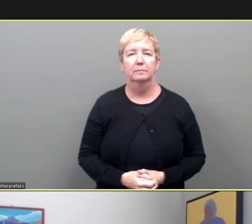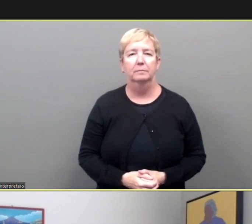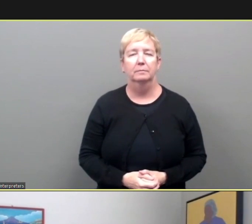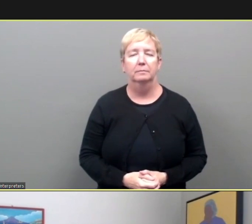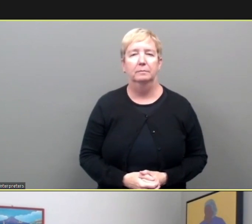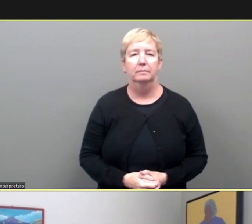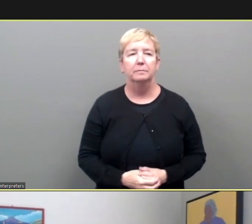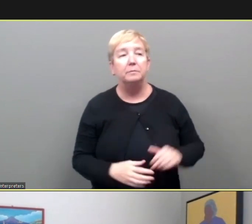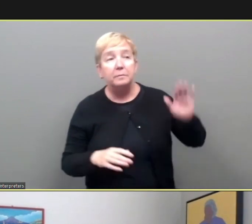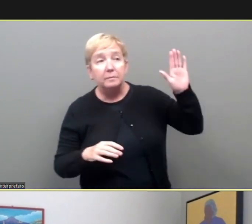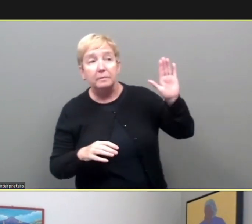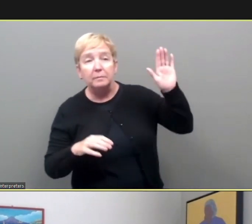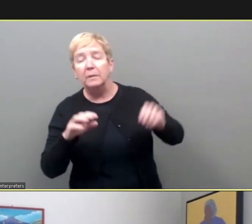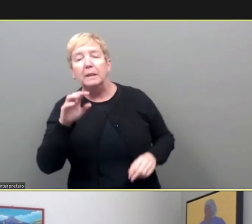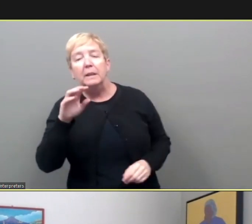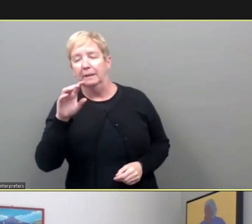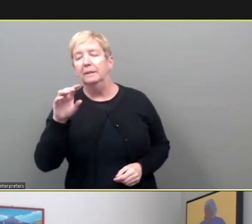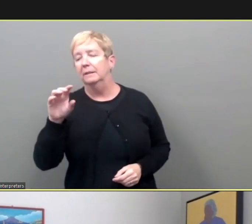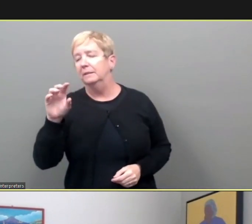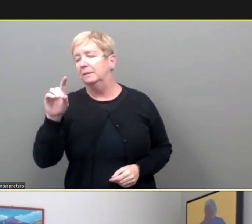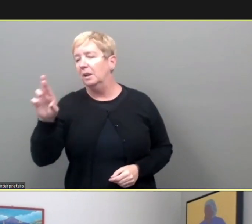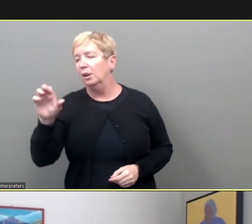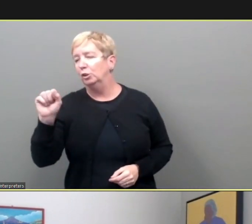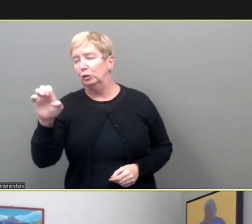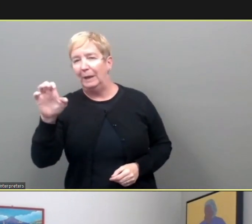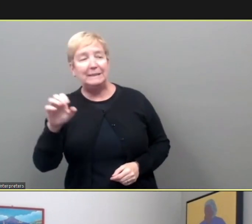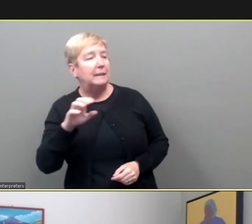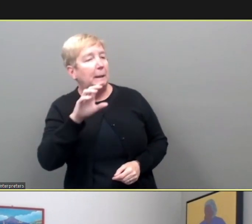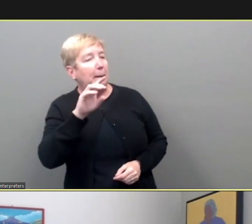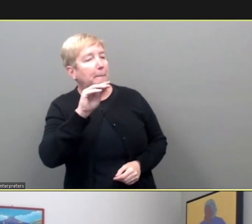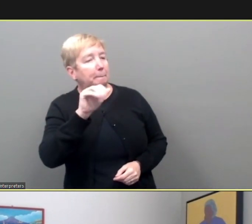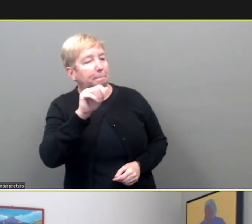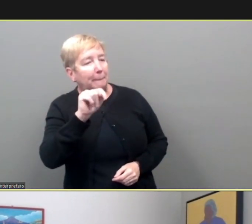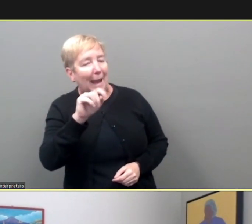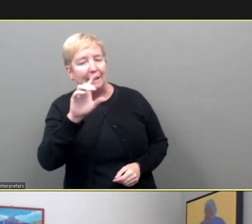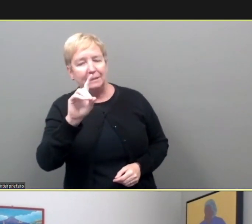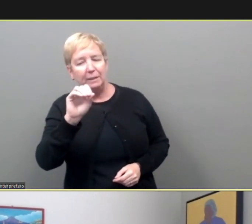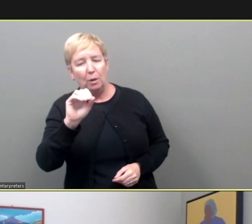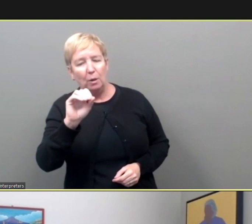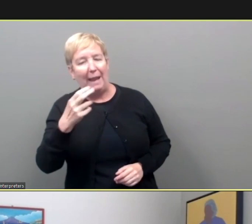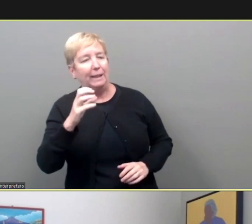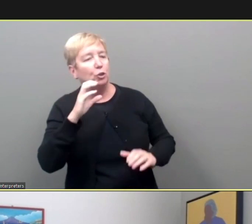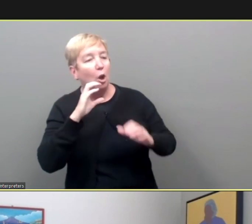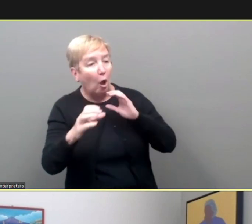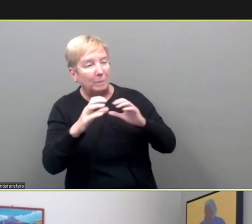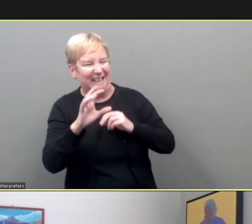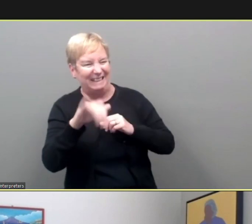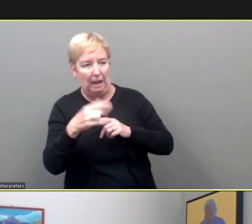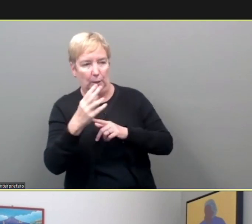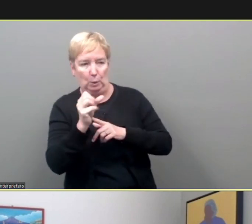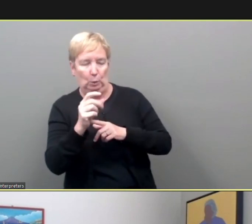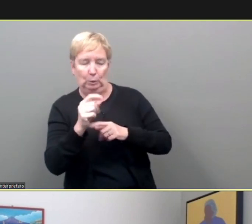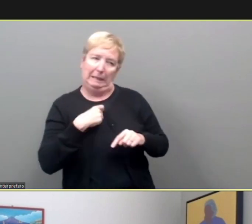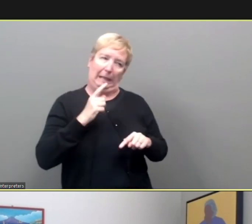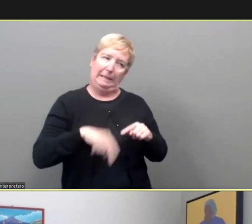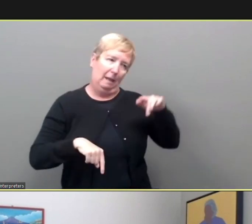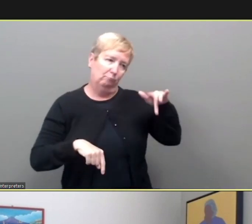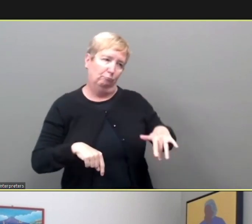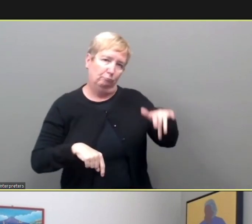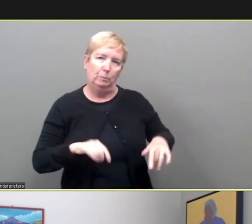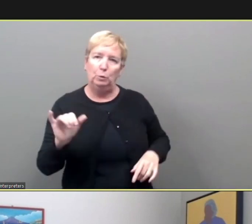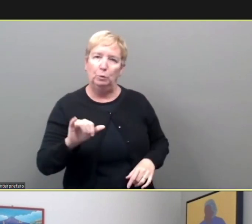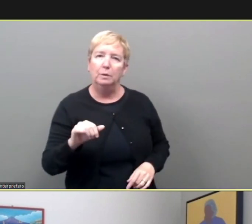Yeah, Matt, DOH Comms is listed as host, and I do not have the ability to unmute. Okay. Brianna,